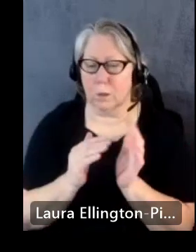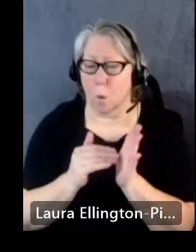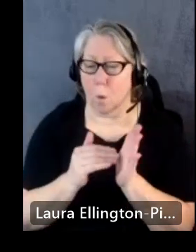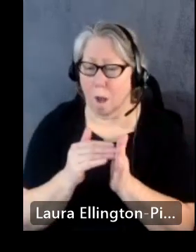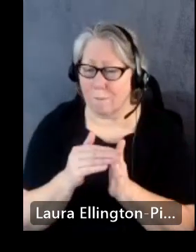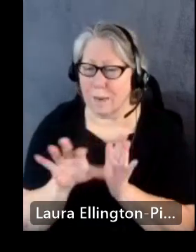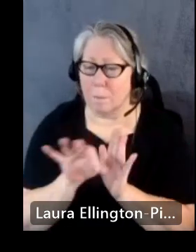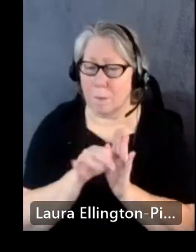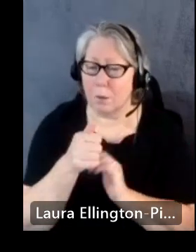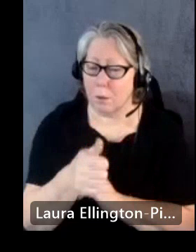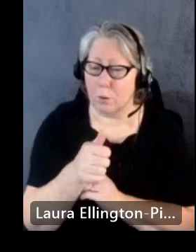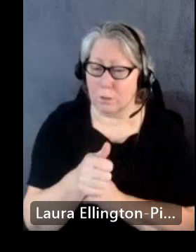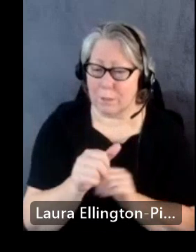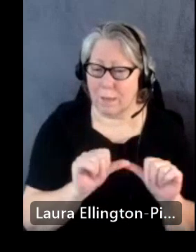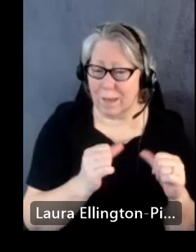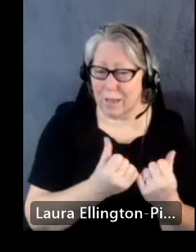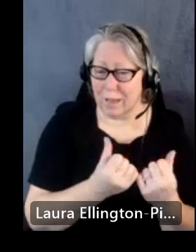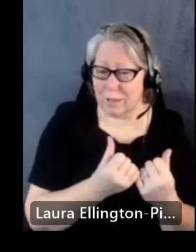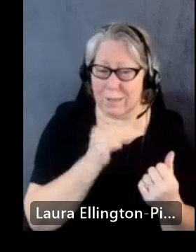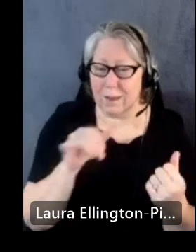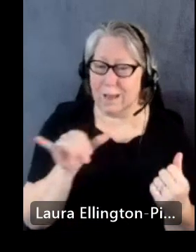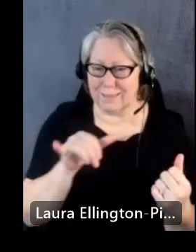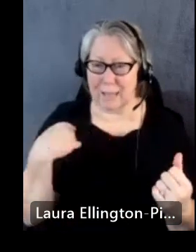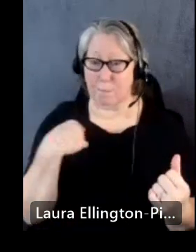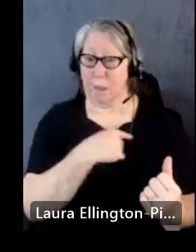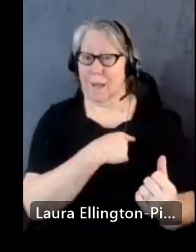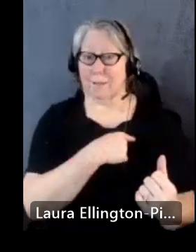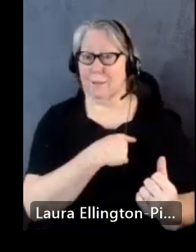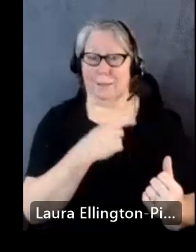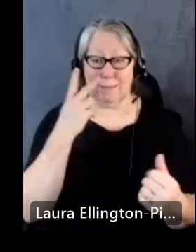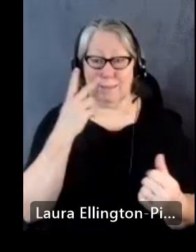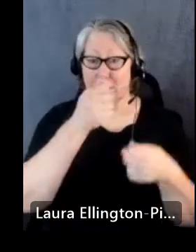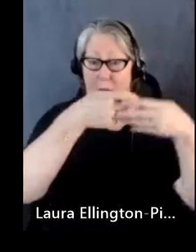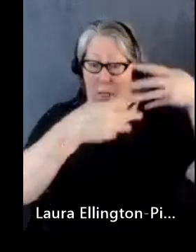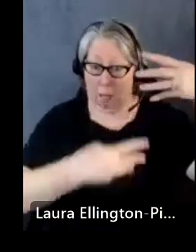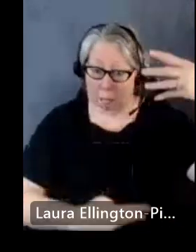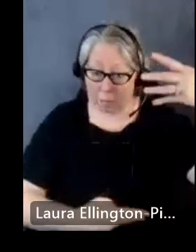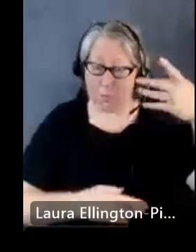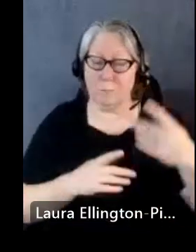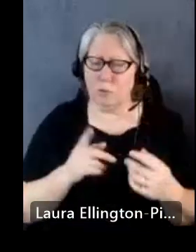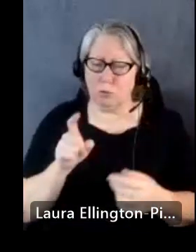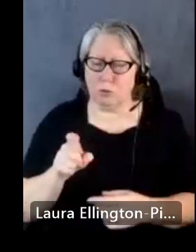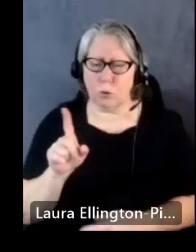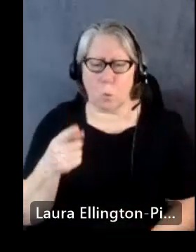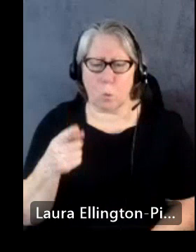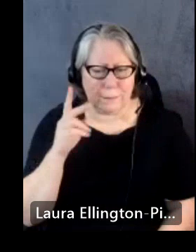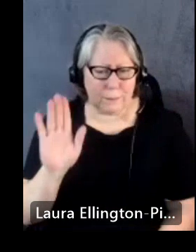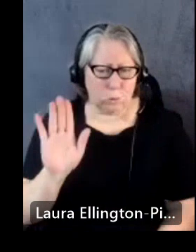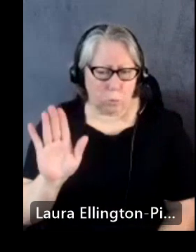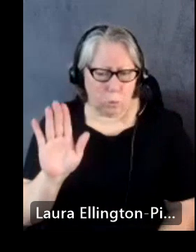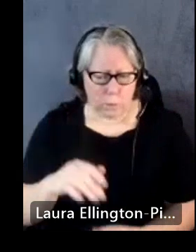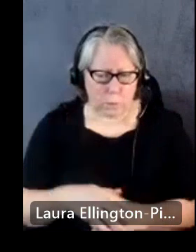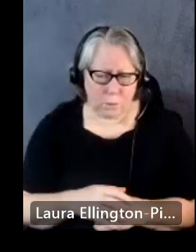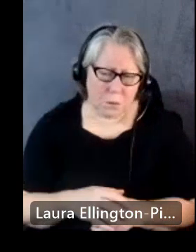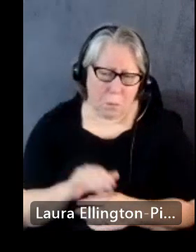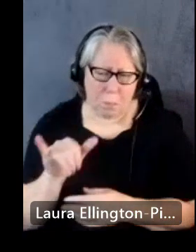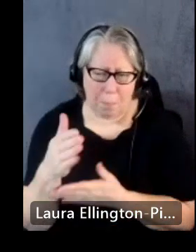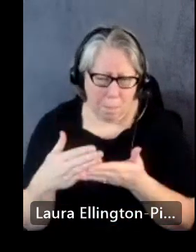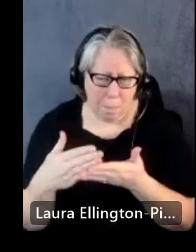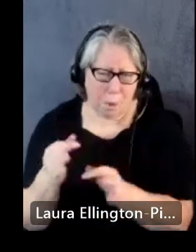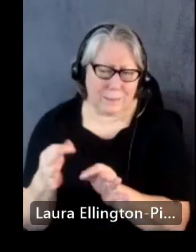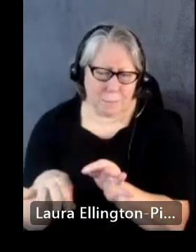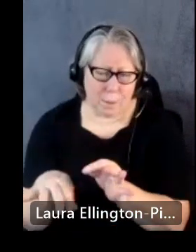agency. You're not like us that can see every agency. You can see your agency. So that part should be pretty simple. Usually it's just running the right